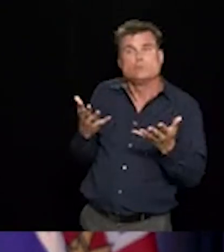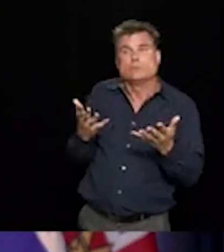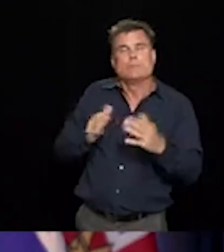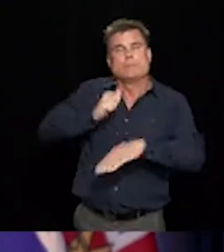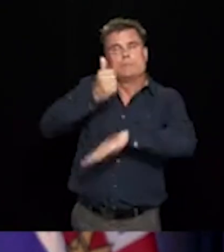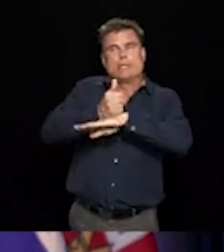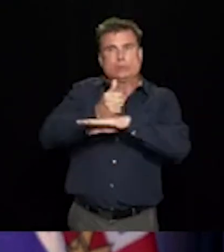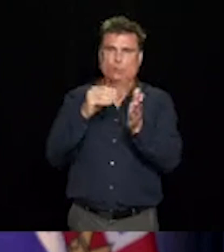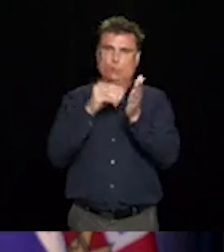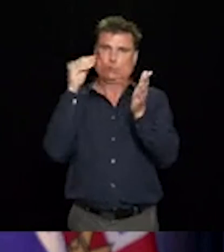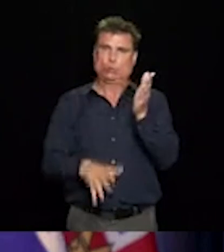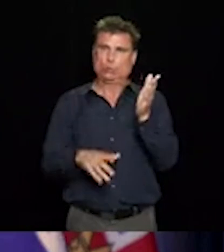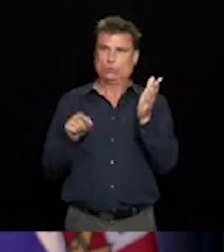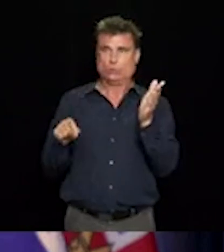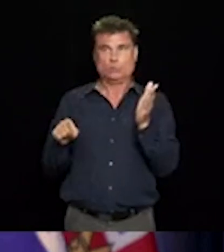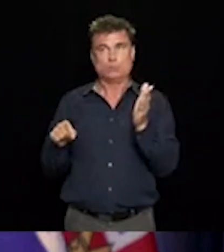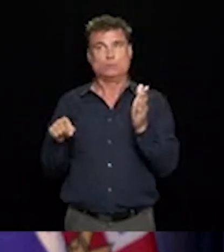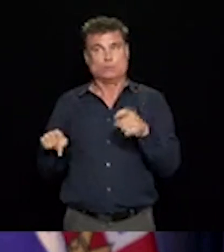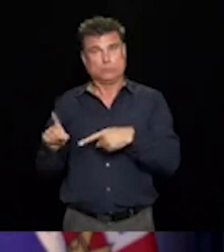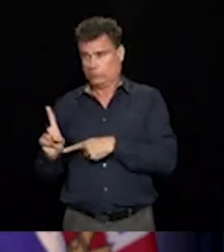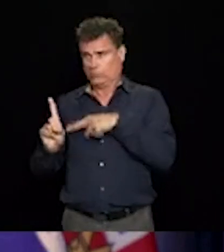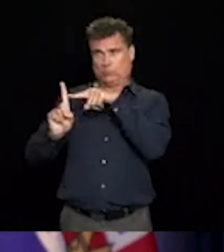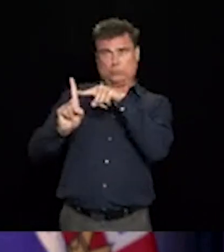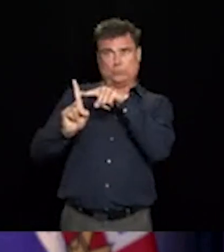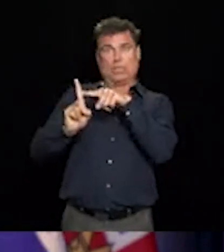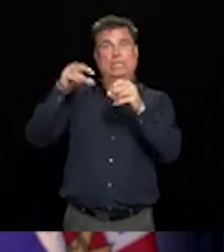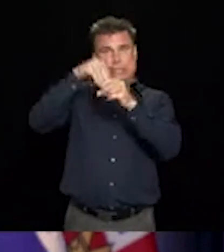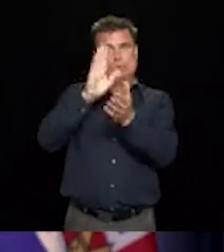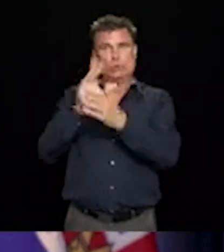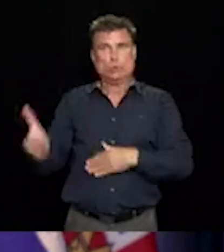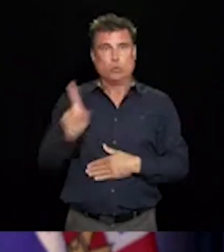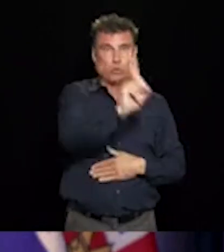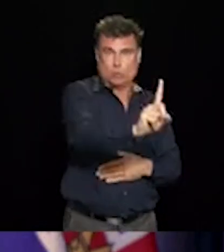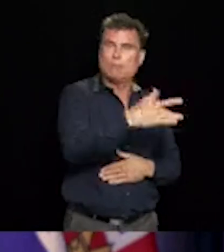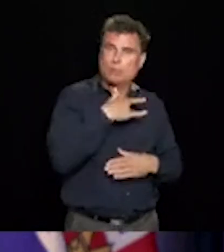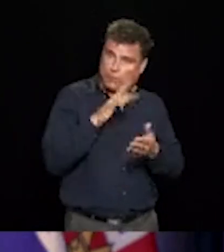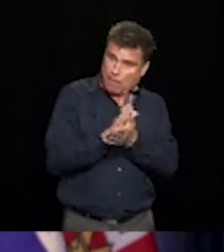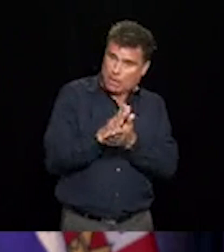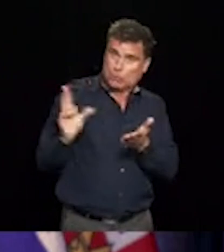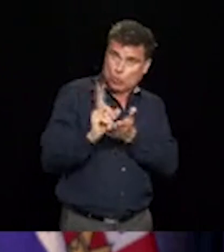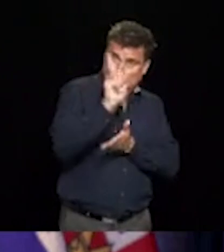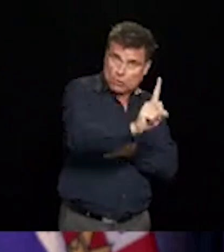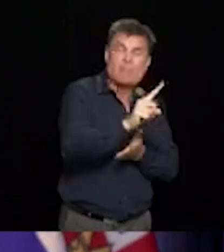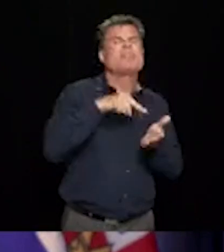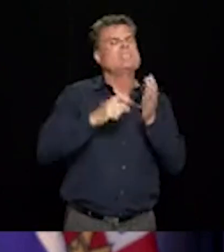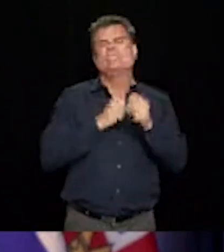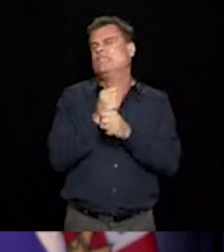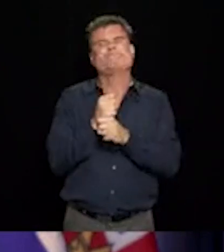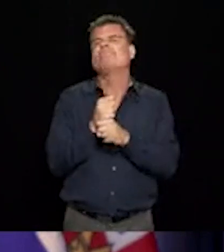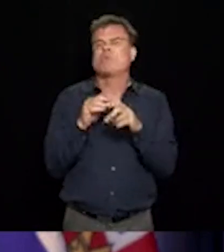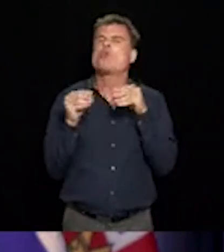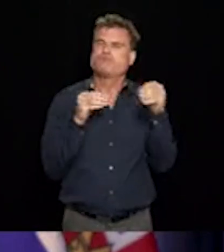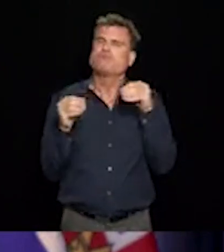year, keep kids connected to their local schools. And districts have asked for that. They want to be compassionate and